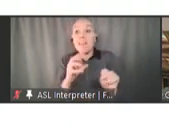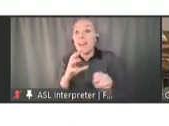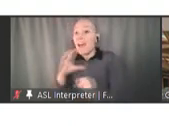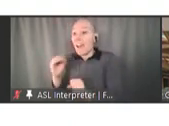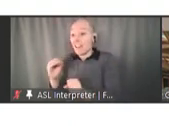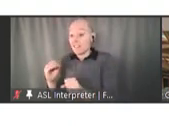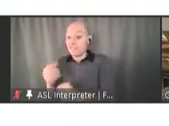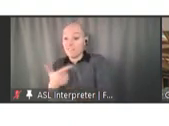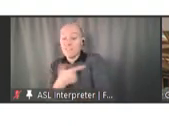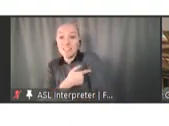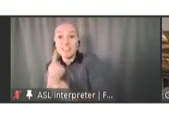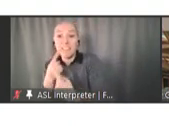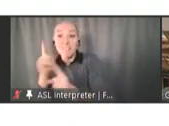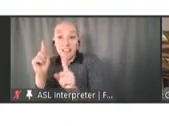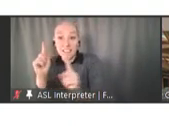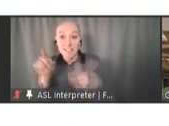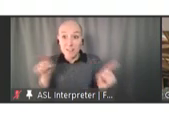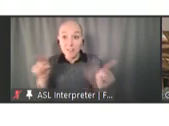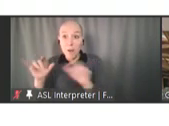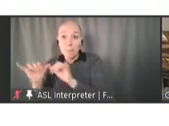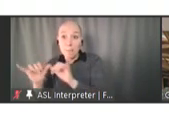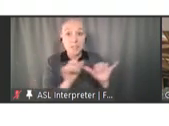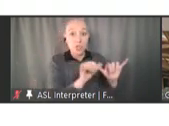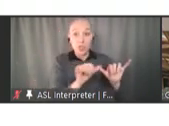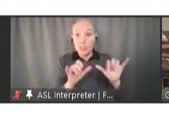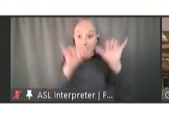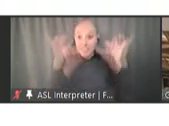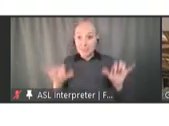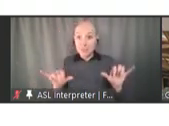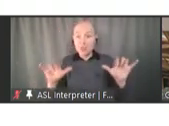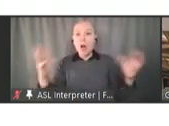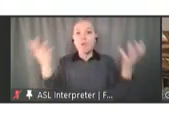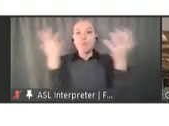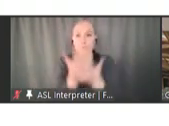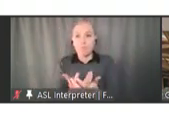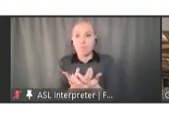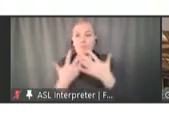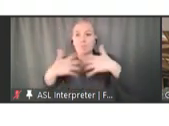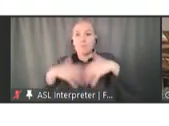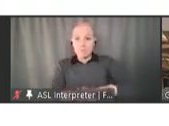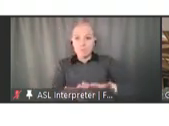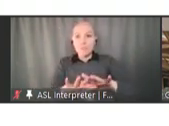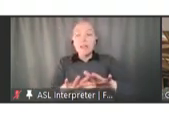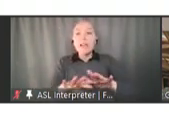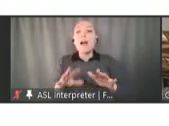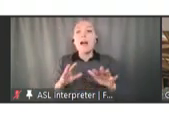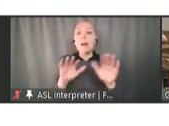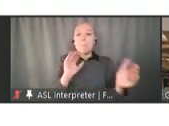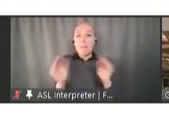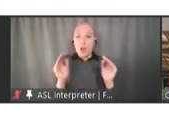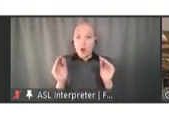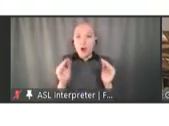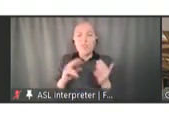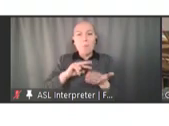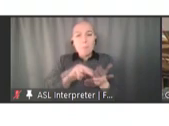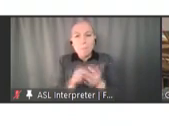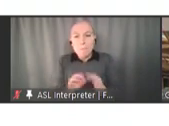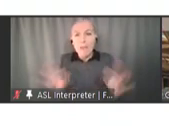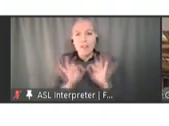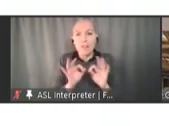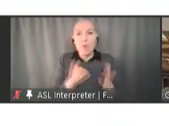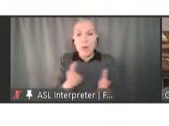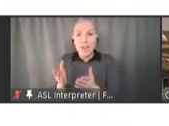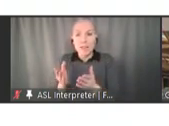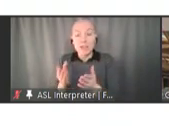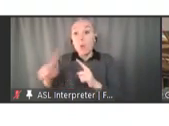where possible. And then thinking about making these meaningful comparisons so that when we're trying to explain this to patients, it feels